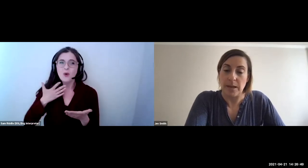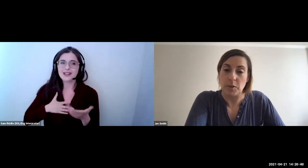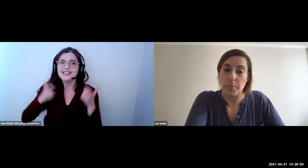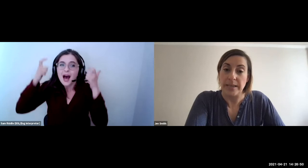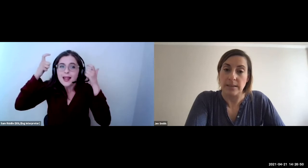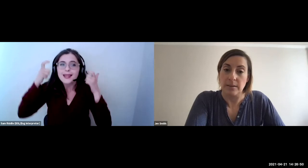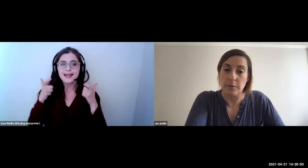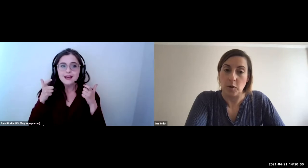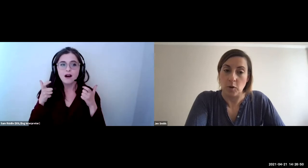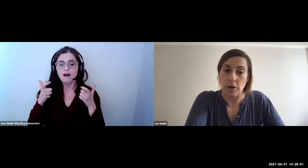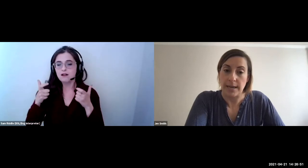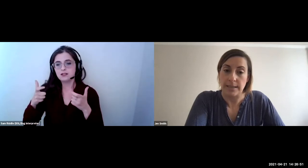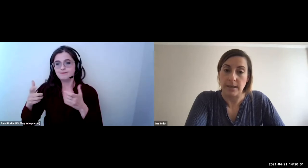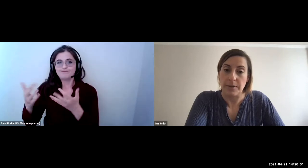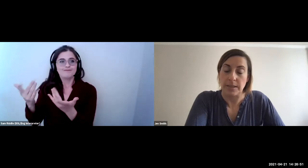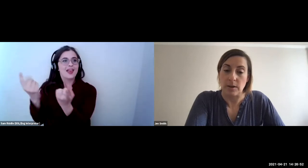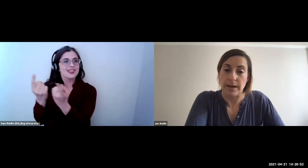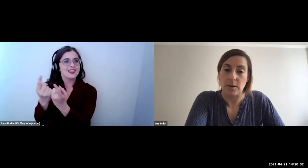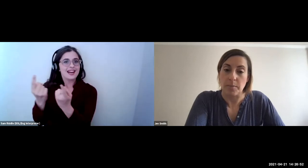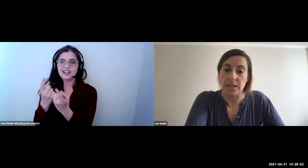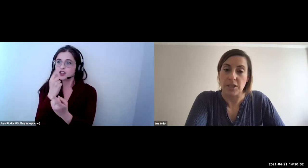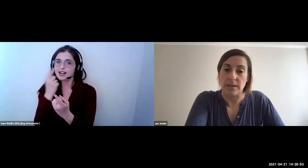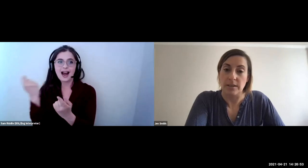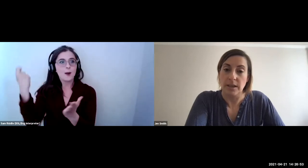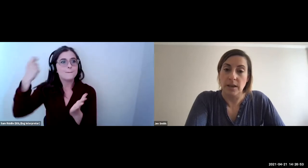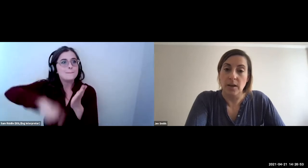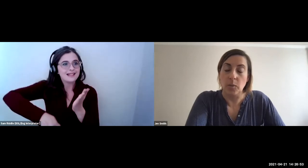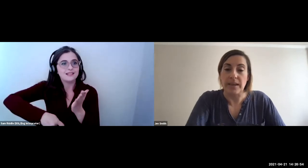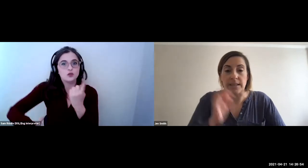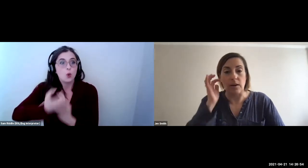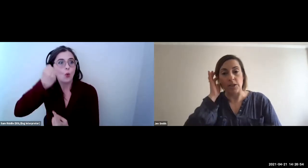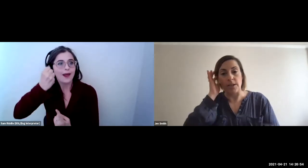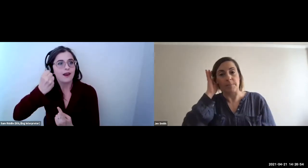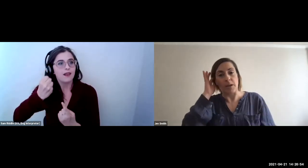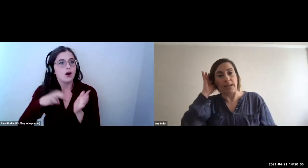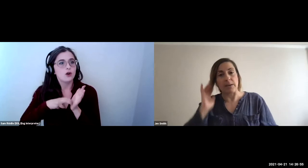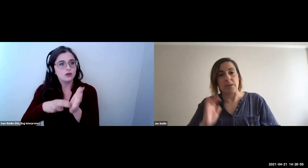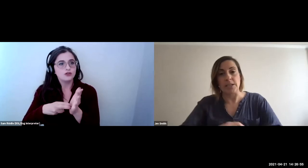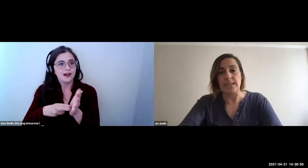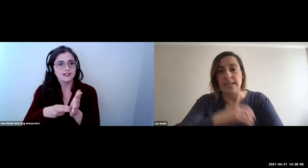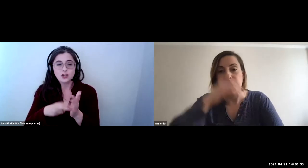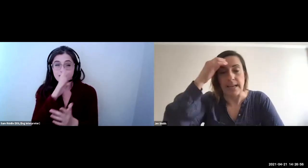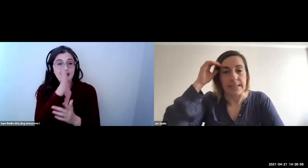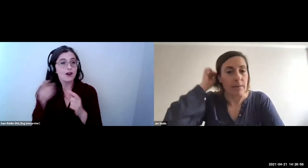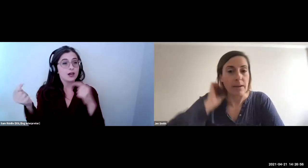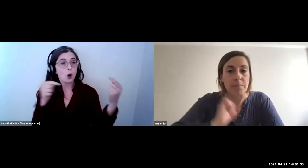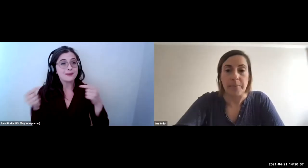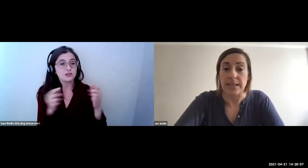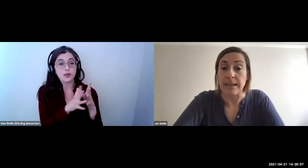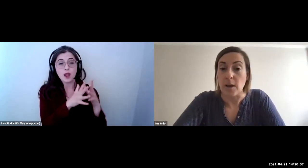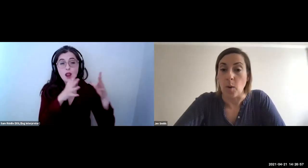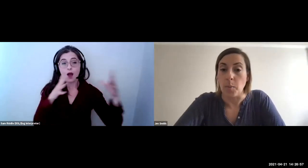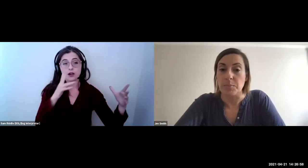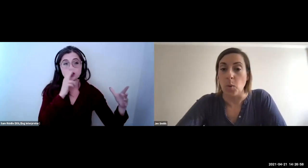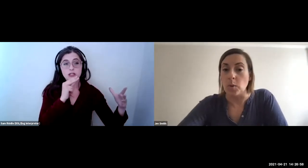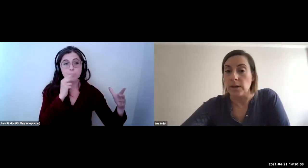to be able to bid for contracts and go into direct competition with these larger spoken language agencies. And that's how